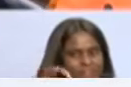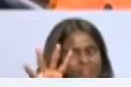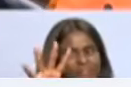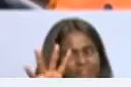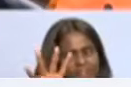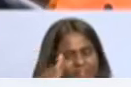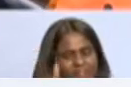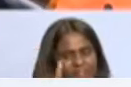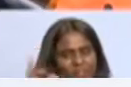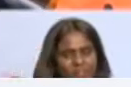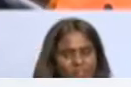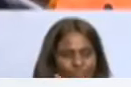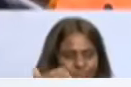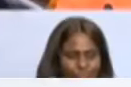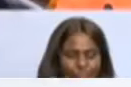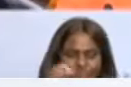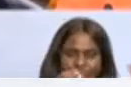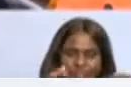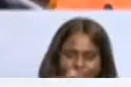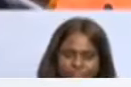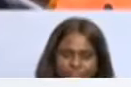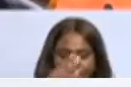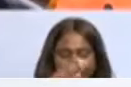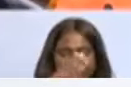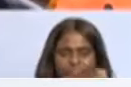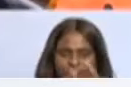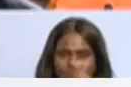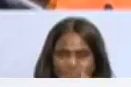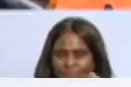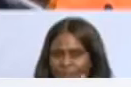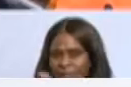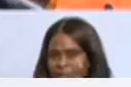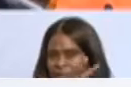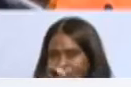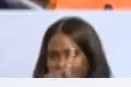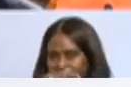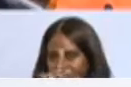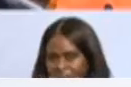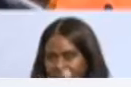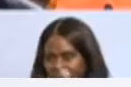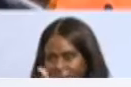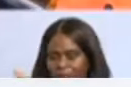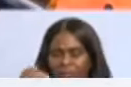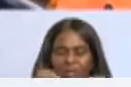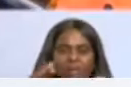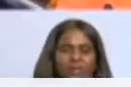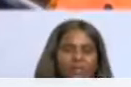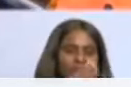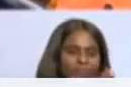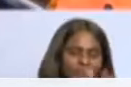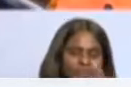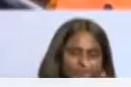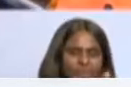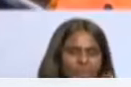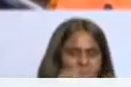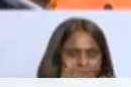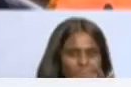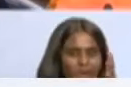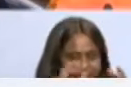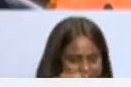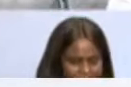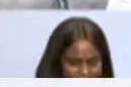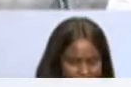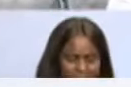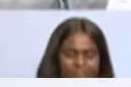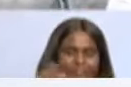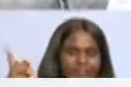1,551 new classroom blocks, while 322 existing classroom blocks have been rehabilitated